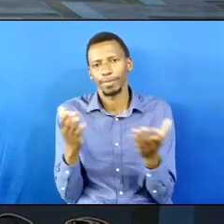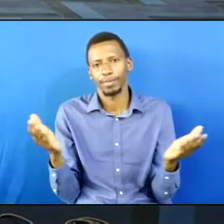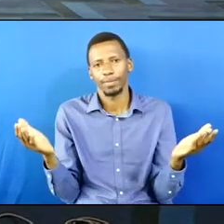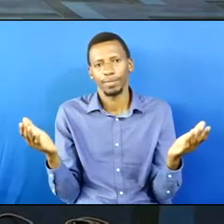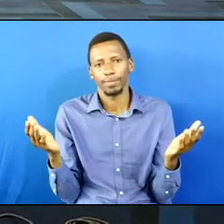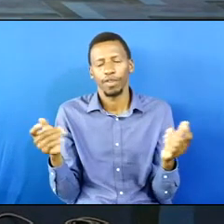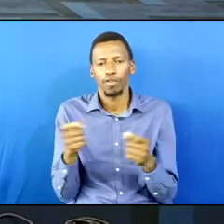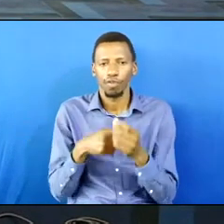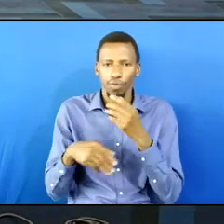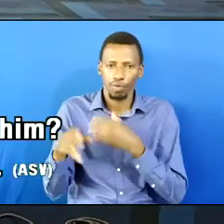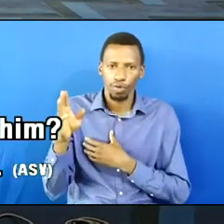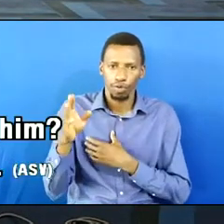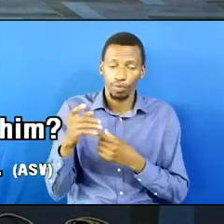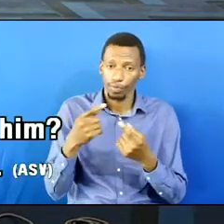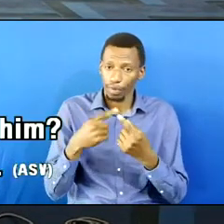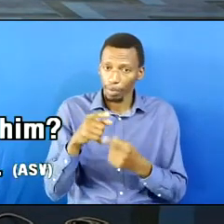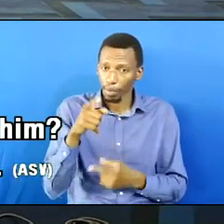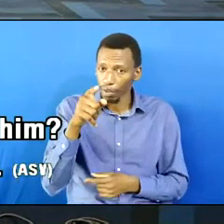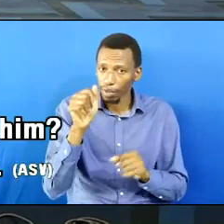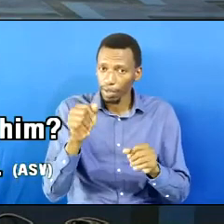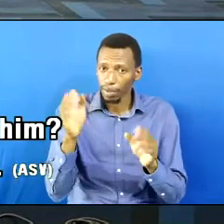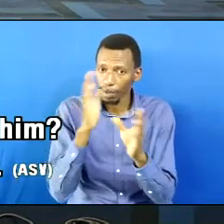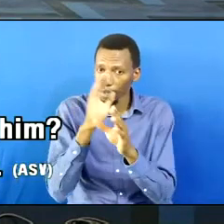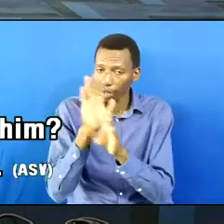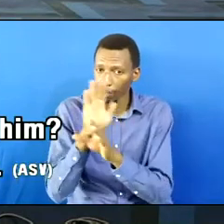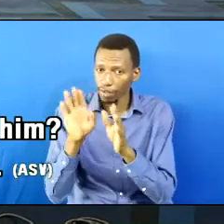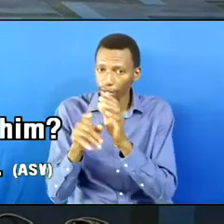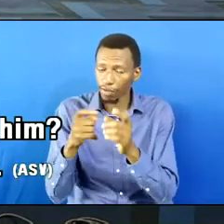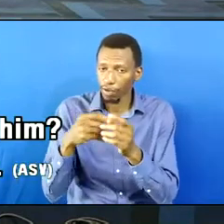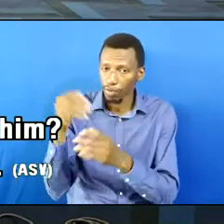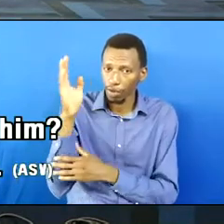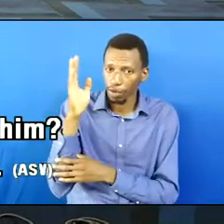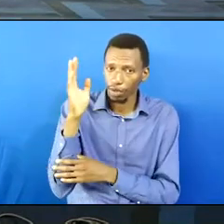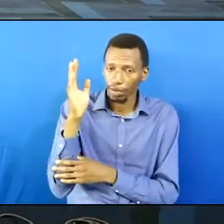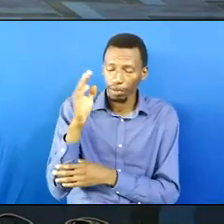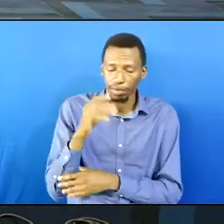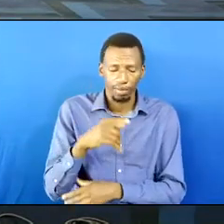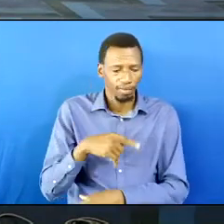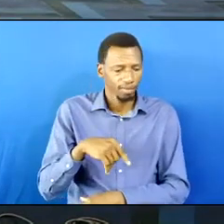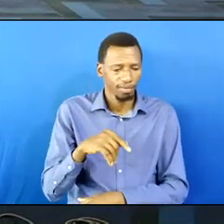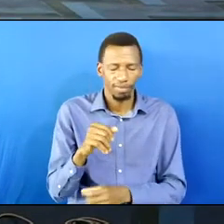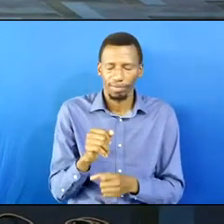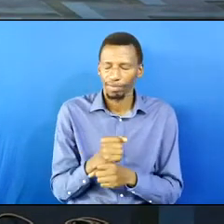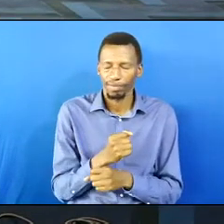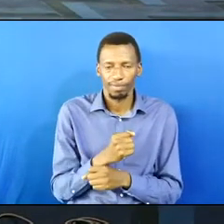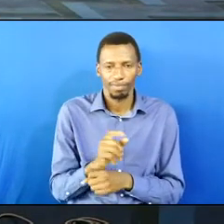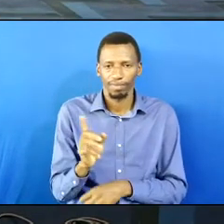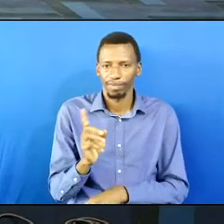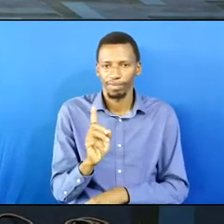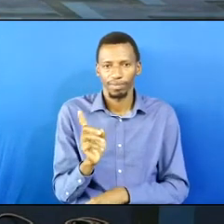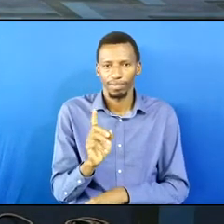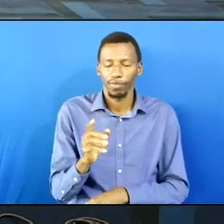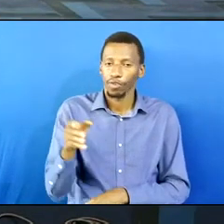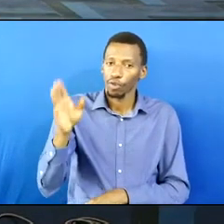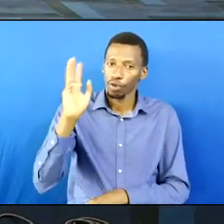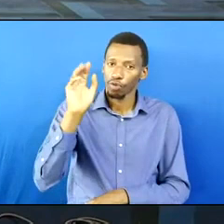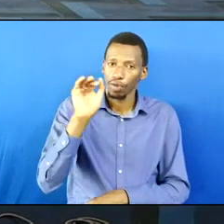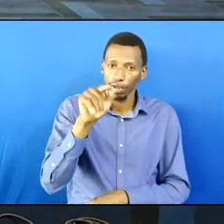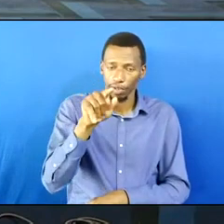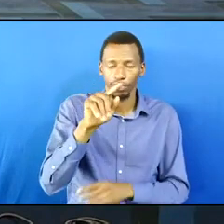you hide anything from God? We cannot. Therefore, let me ask you the last question.